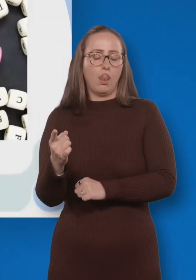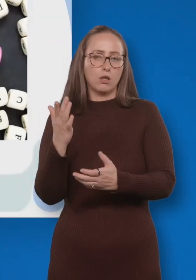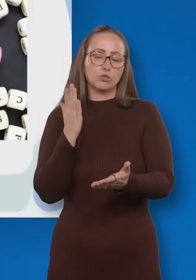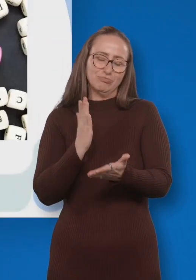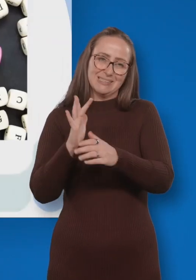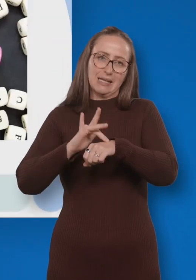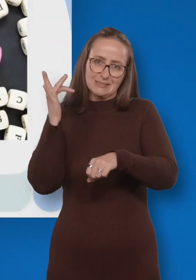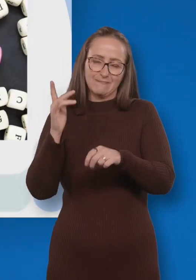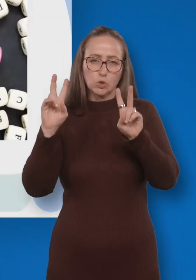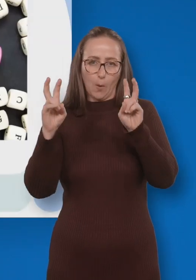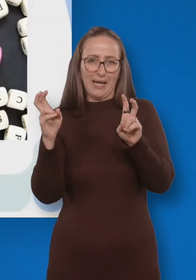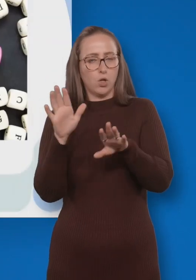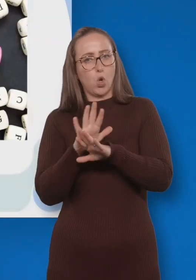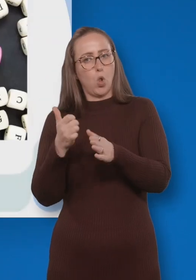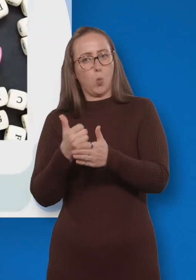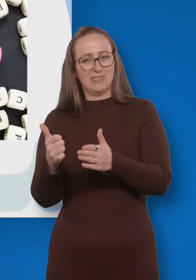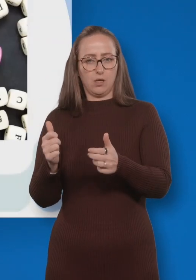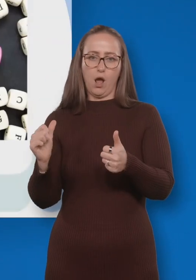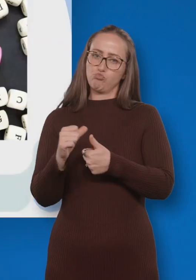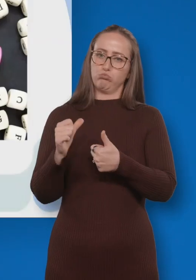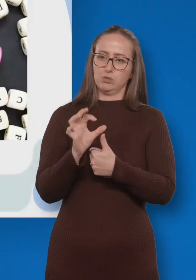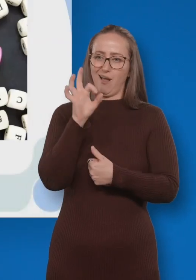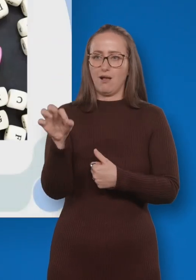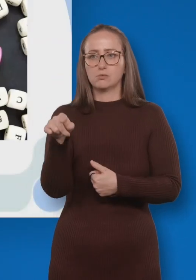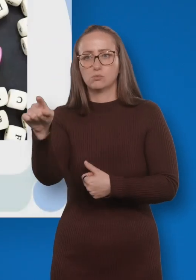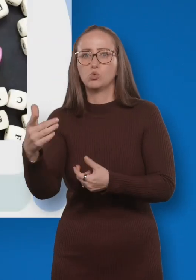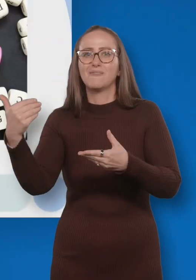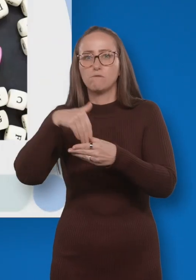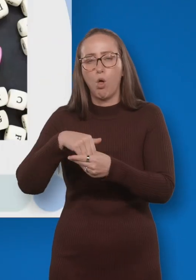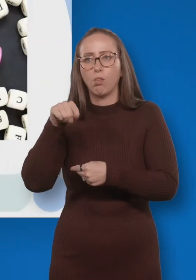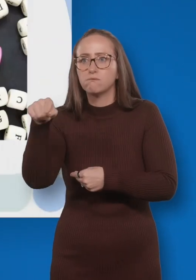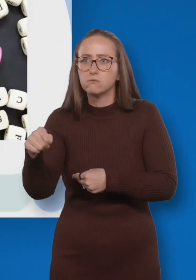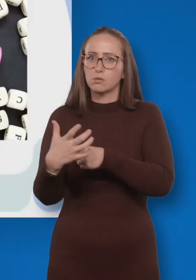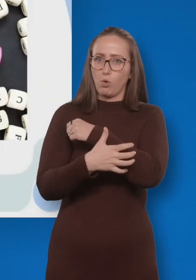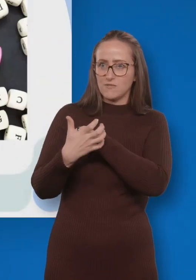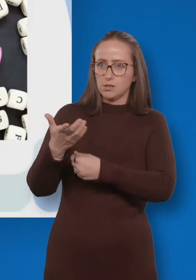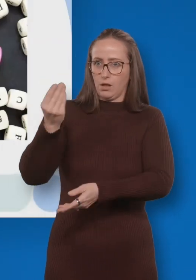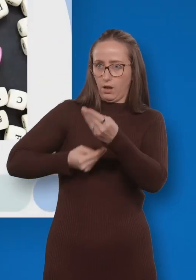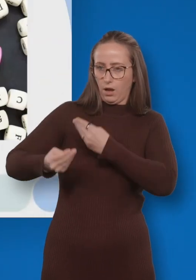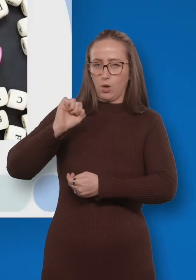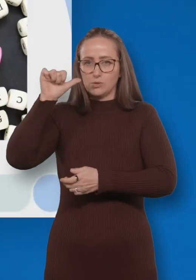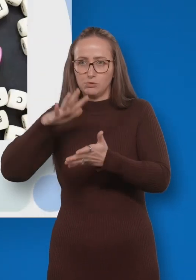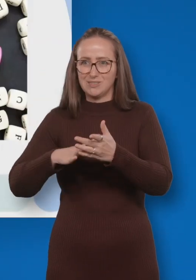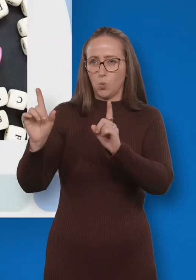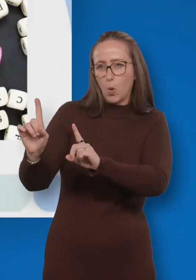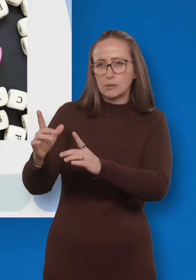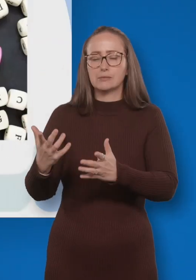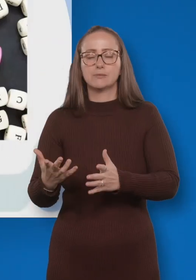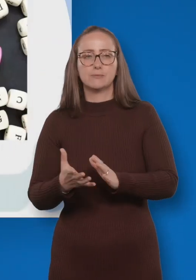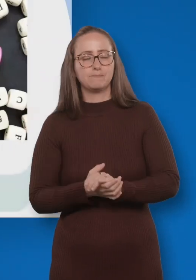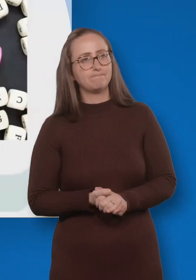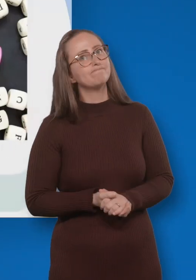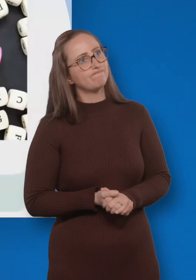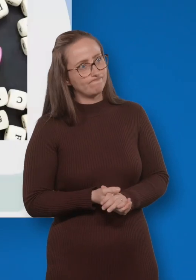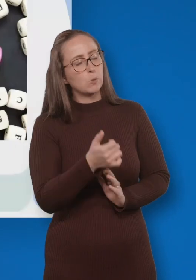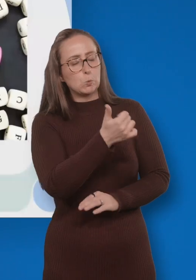really sensitive topic, and it's not always appropriate to ask people to be involved based on that or provide information and talk about their experiences. Yeah,